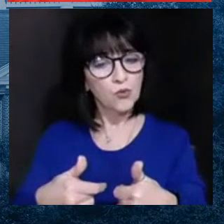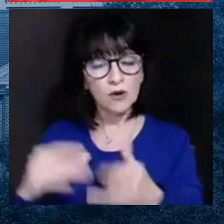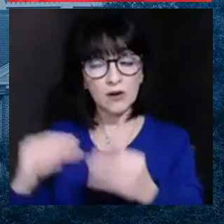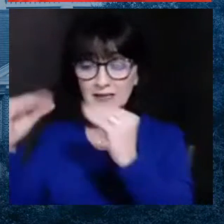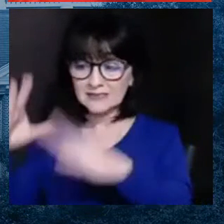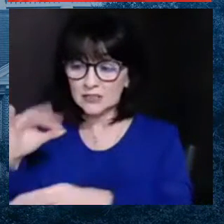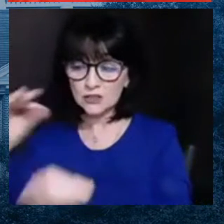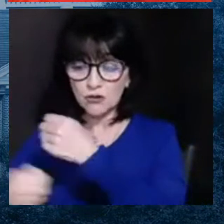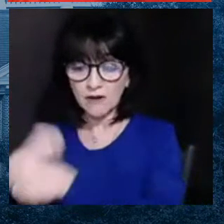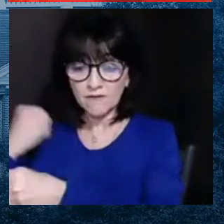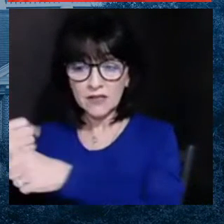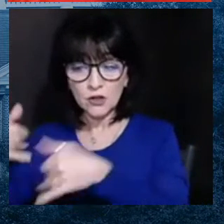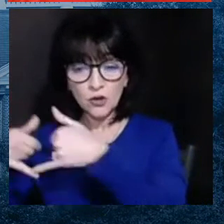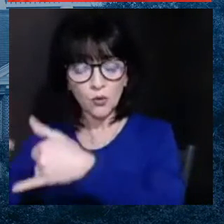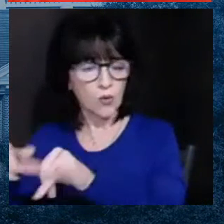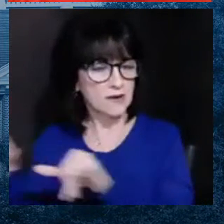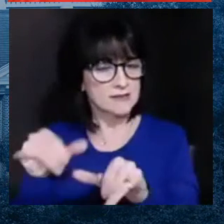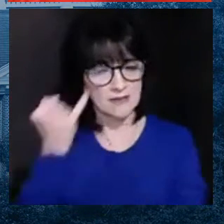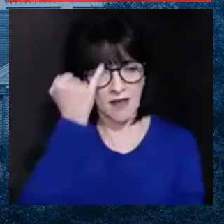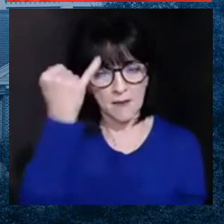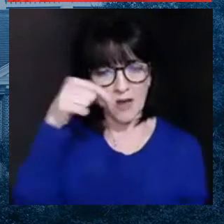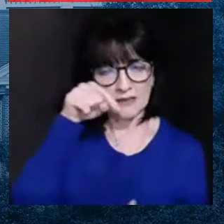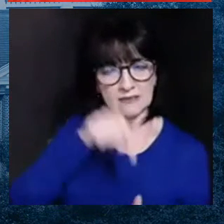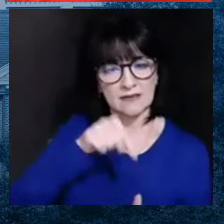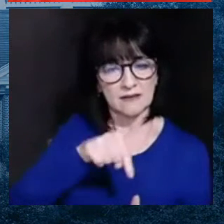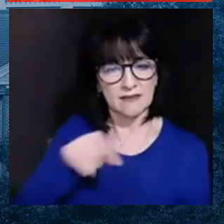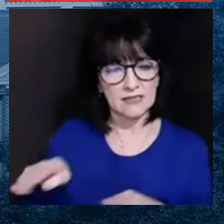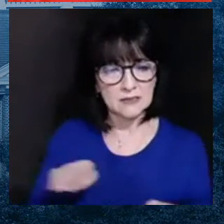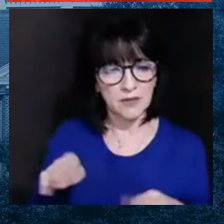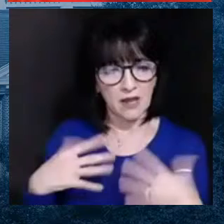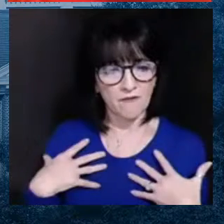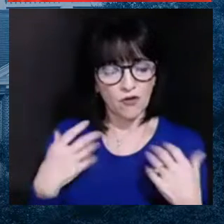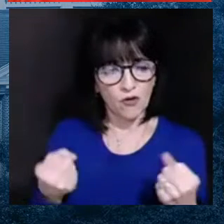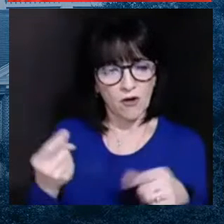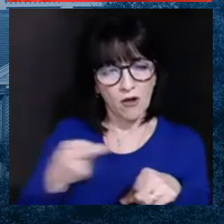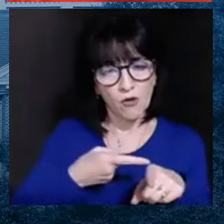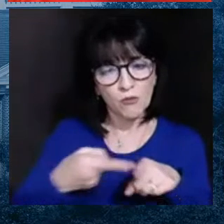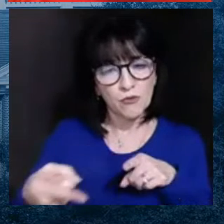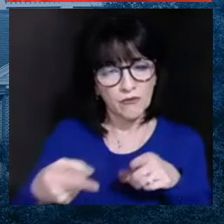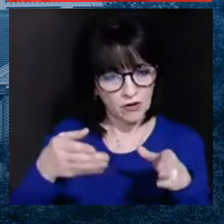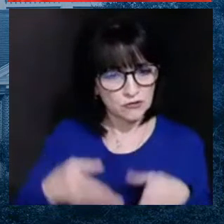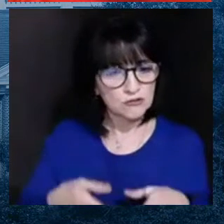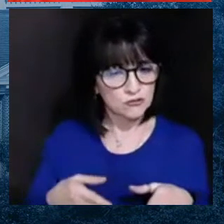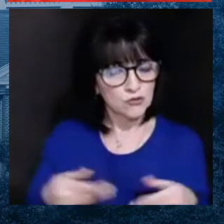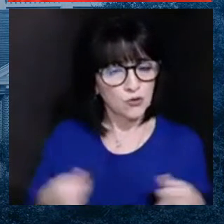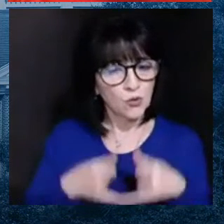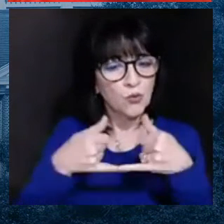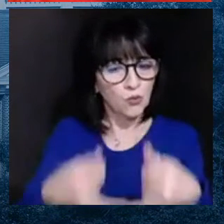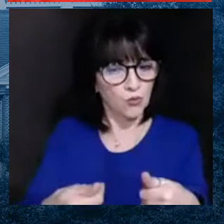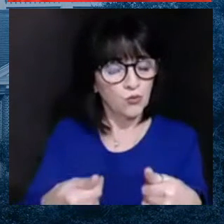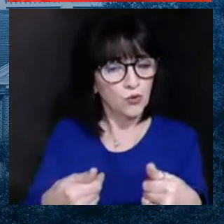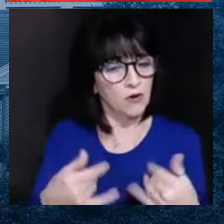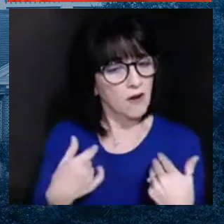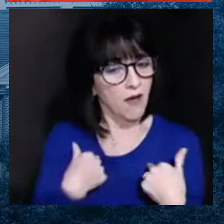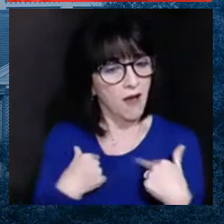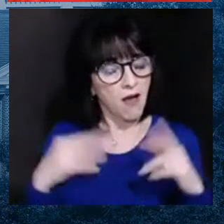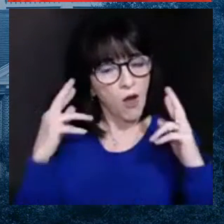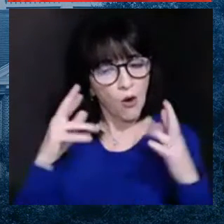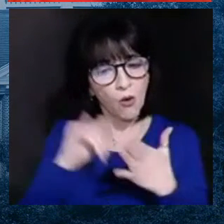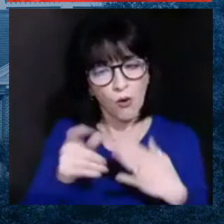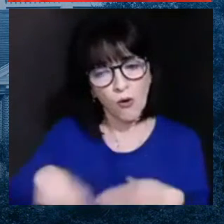with this award that it will come out how much that you are valued in our state and how much you give back to